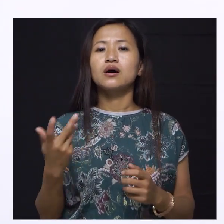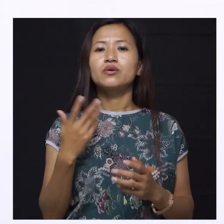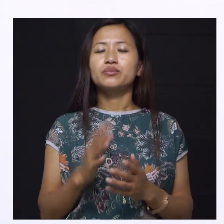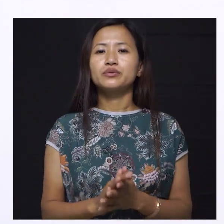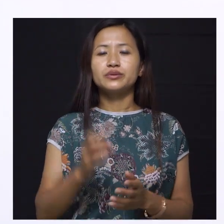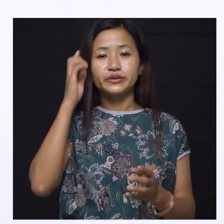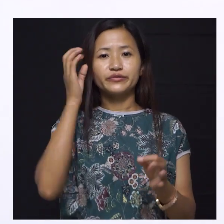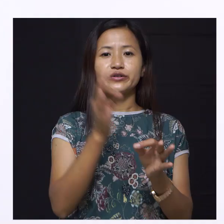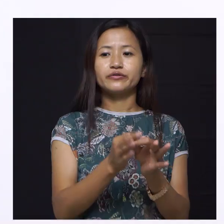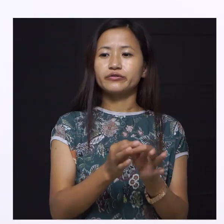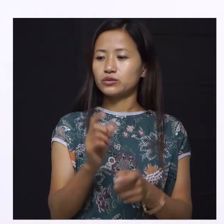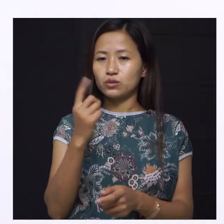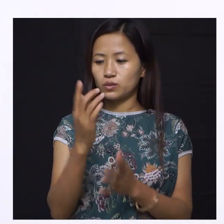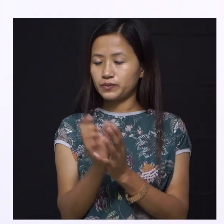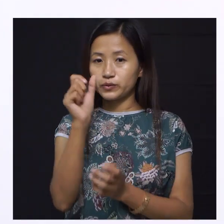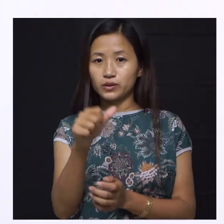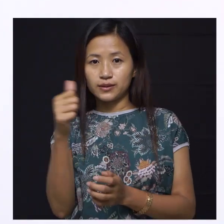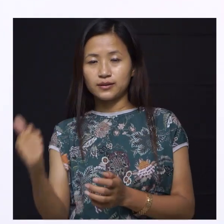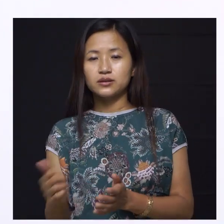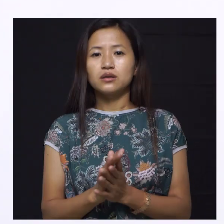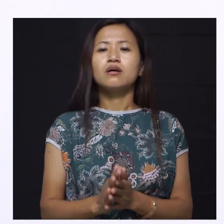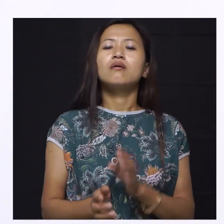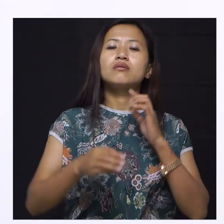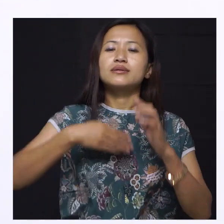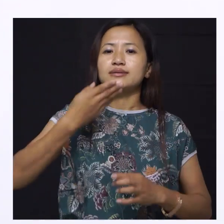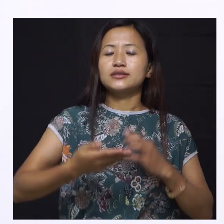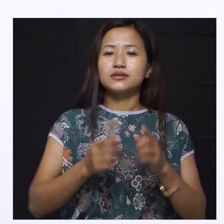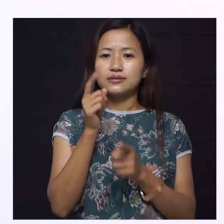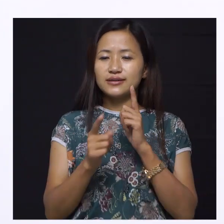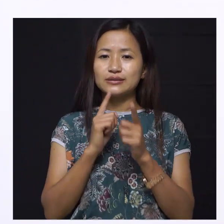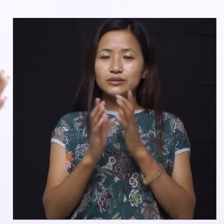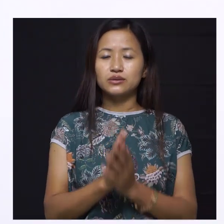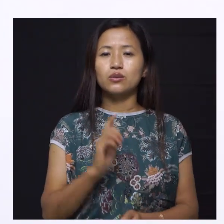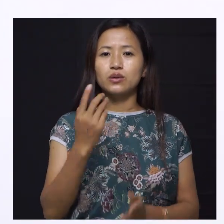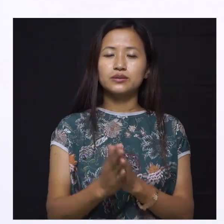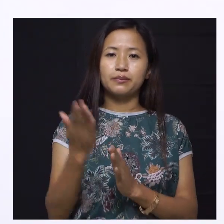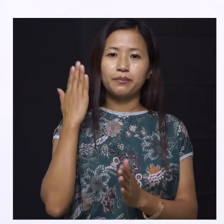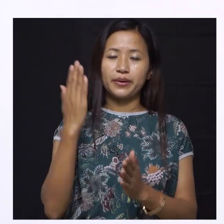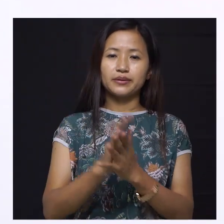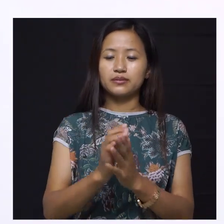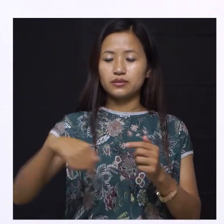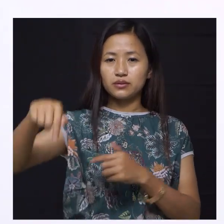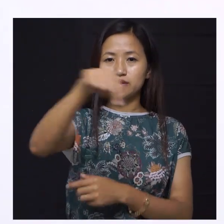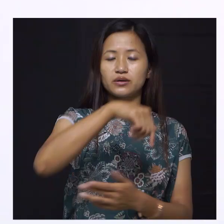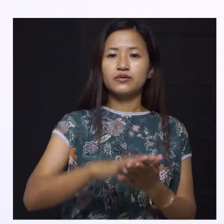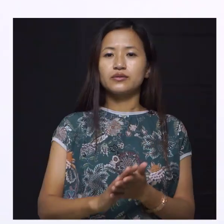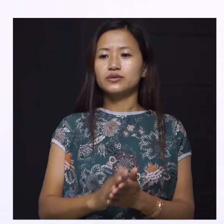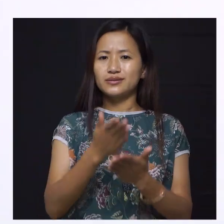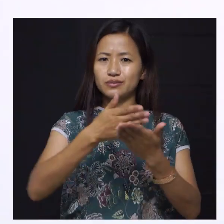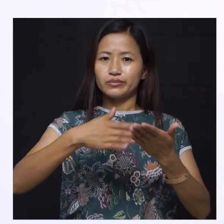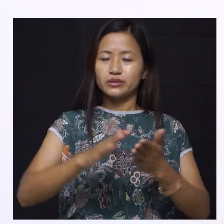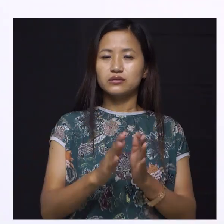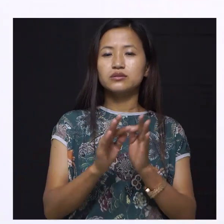what we have to realize. I'm explaining all these things, the background, because once you know the background of a particular story